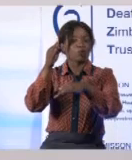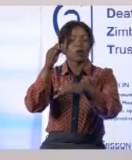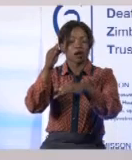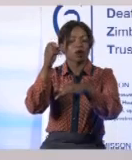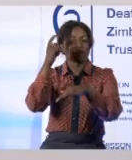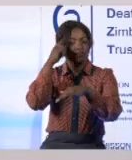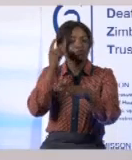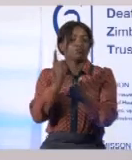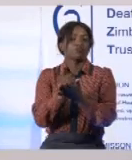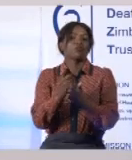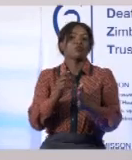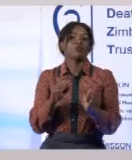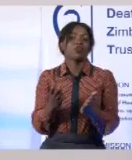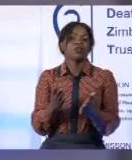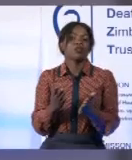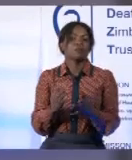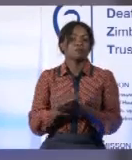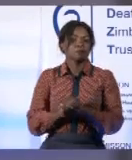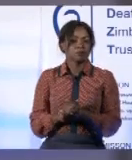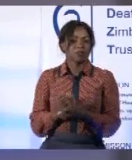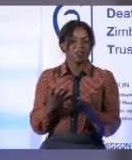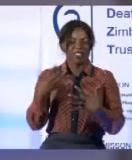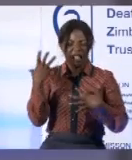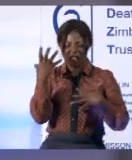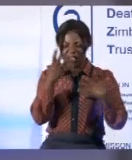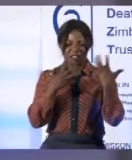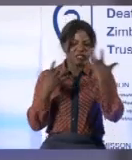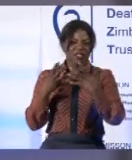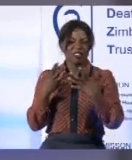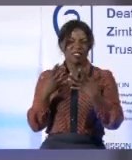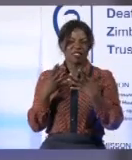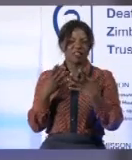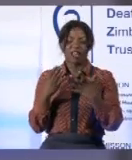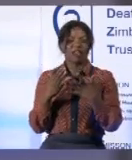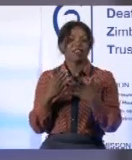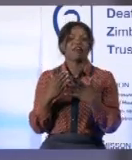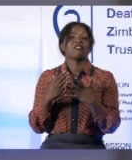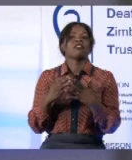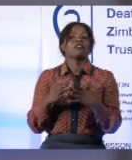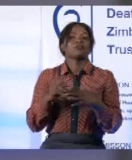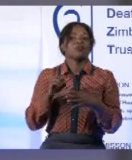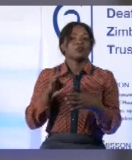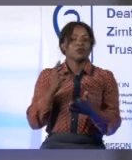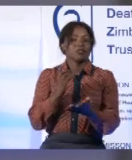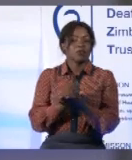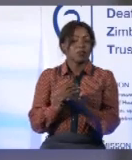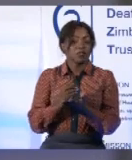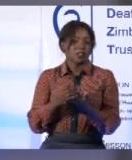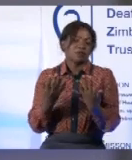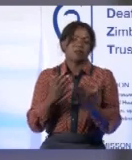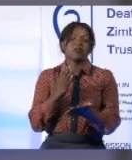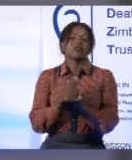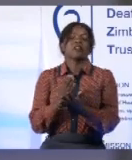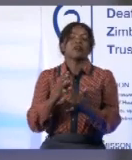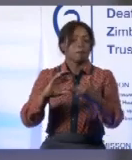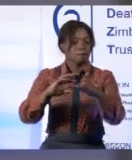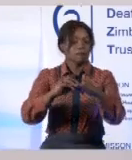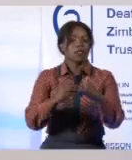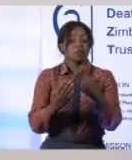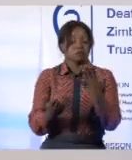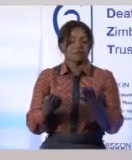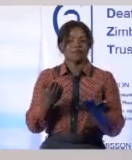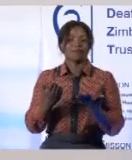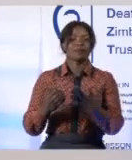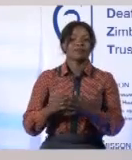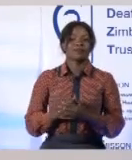At least I won't even have stress. By then, maybe then I'm going to having a girlfriend to marry, maybe.